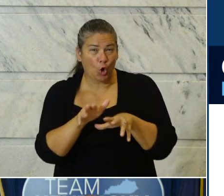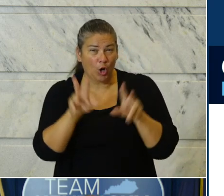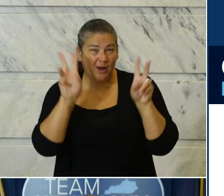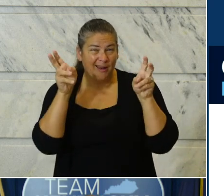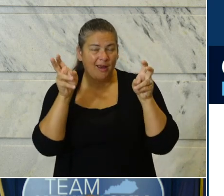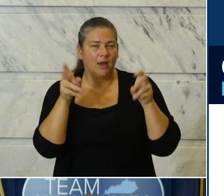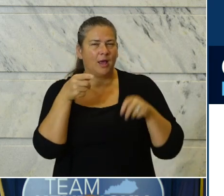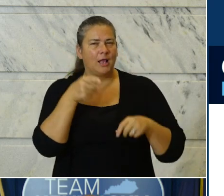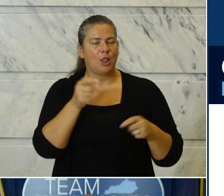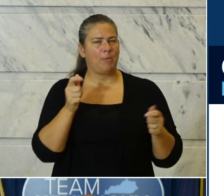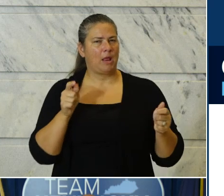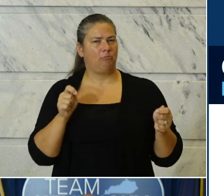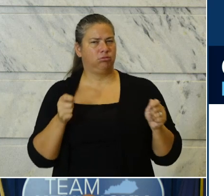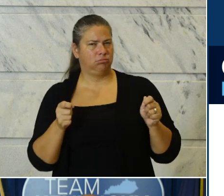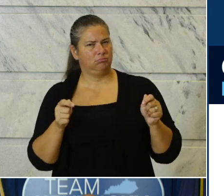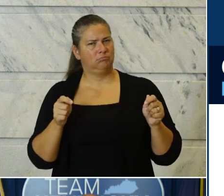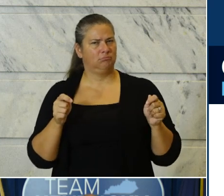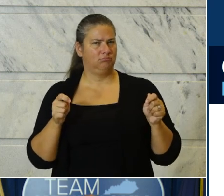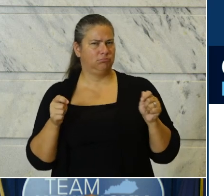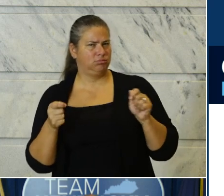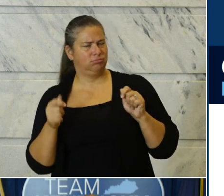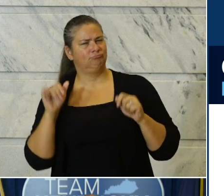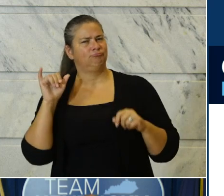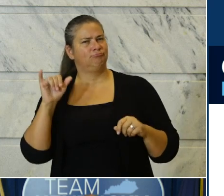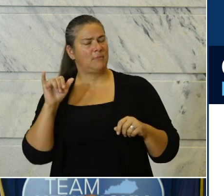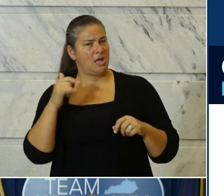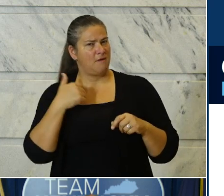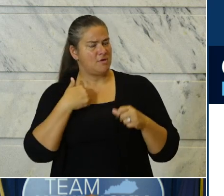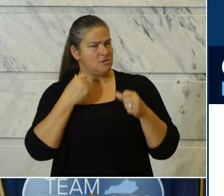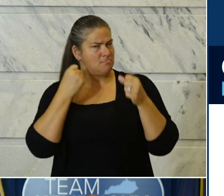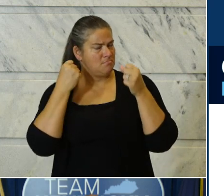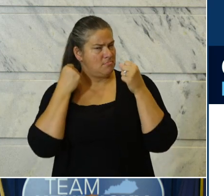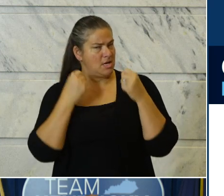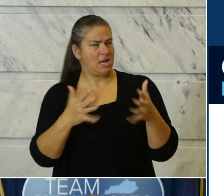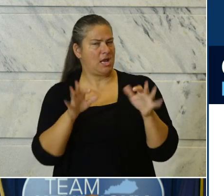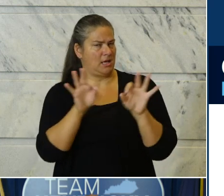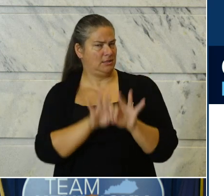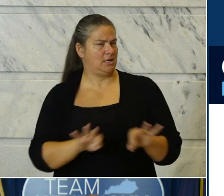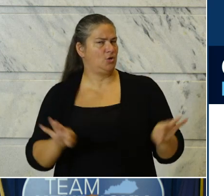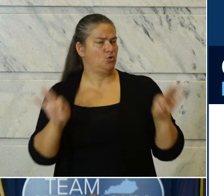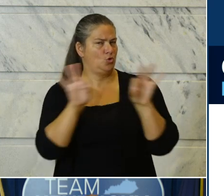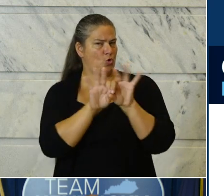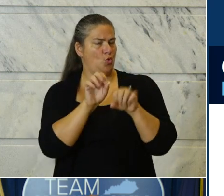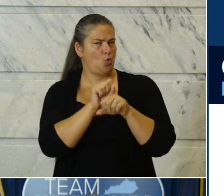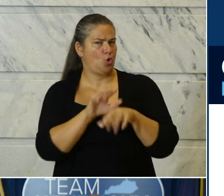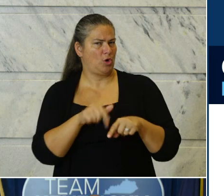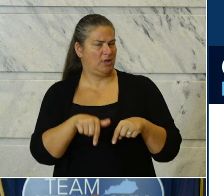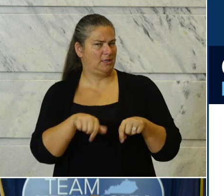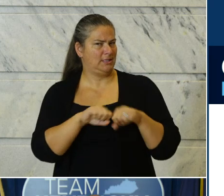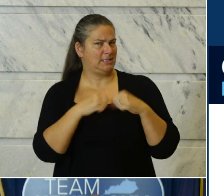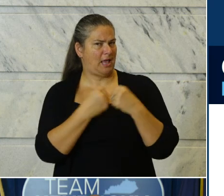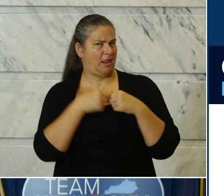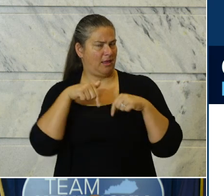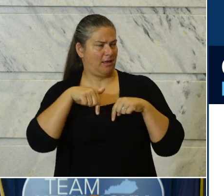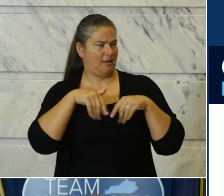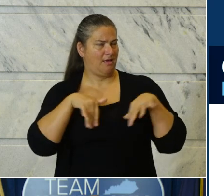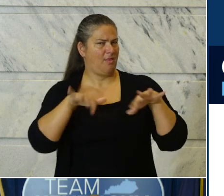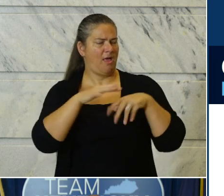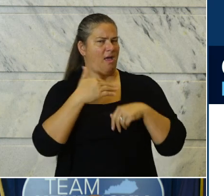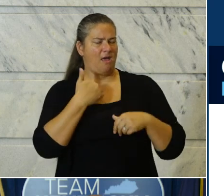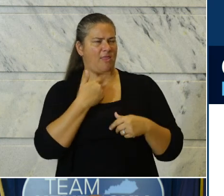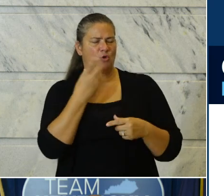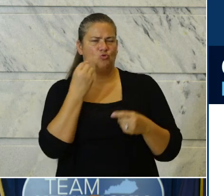distorted as we've gone on. There are a lot of essential and important workers in society that do countless things that we all rely